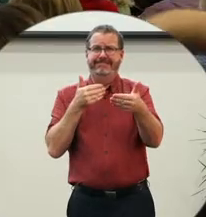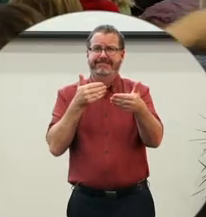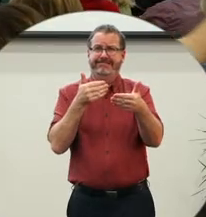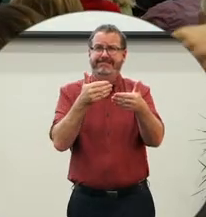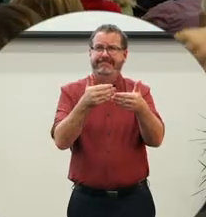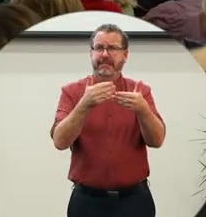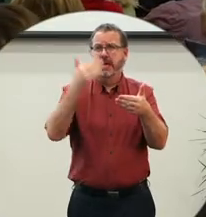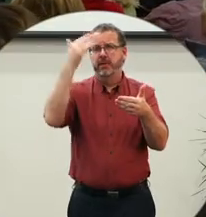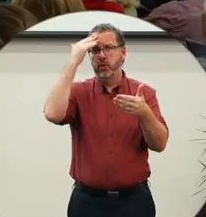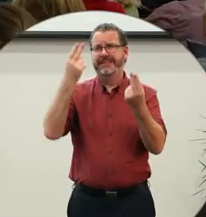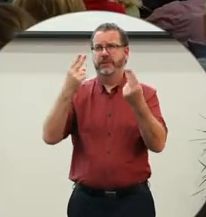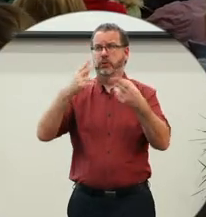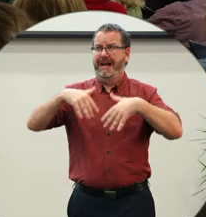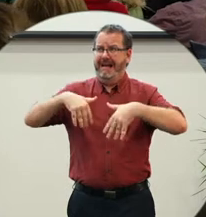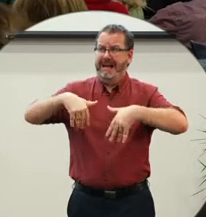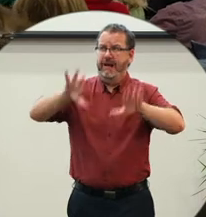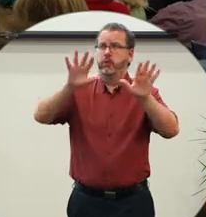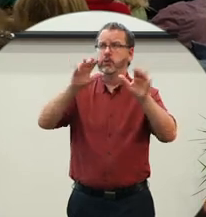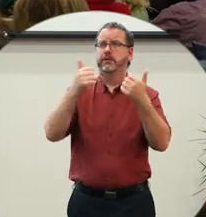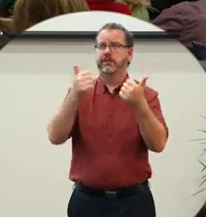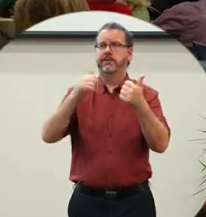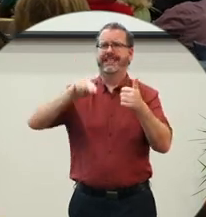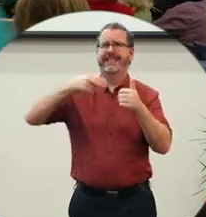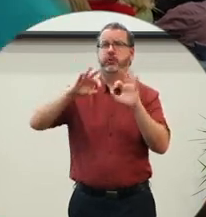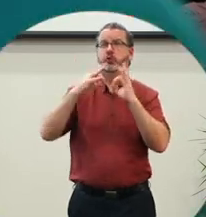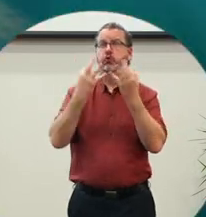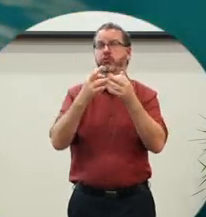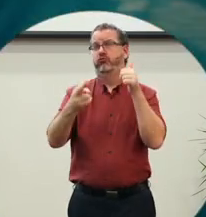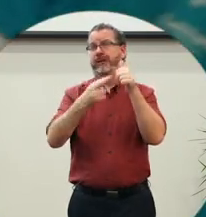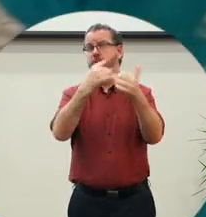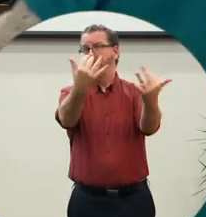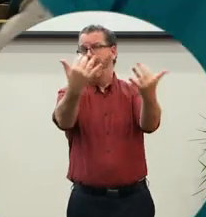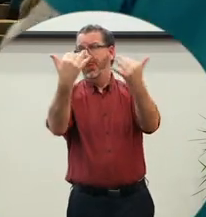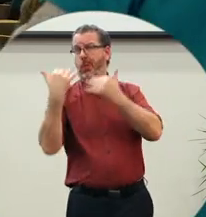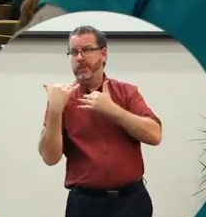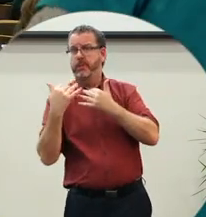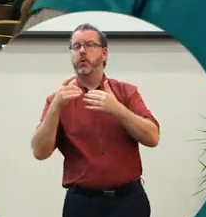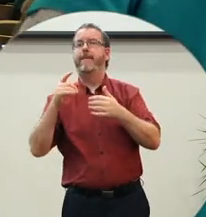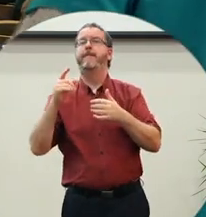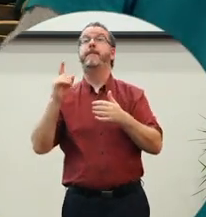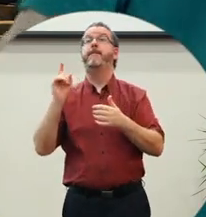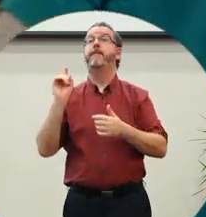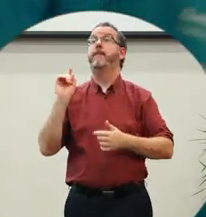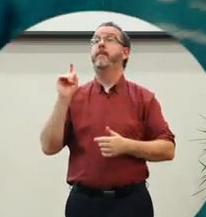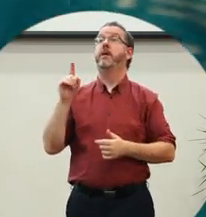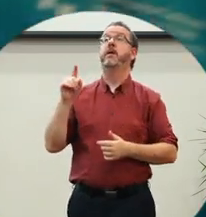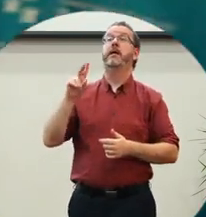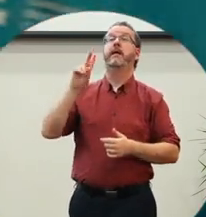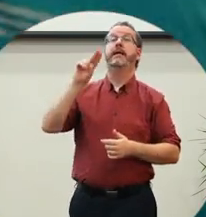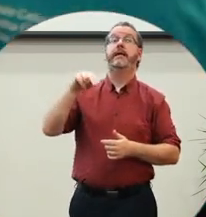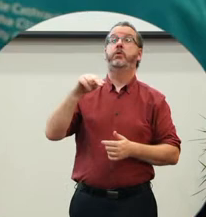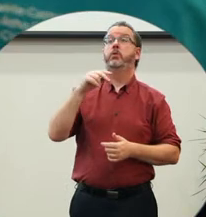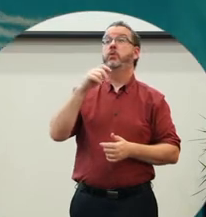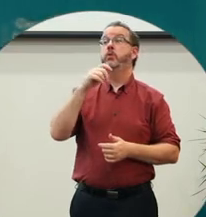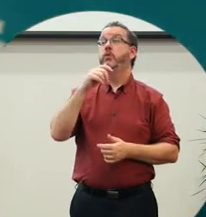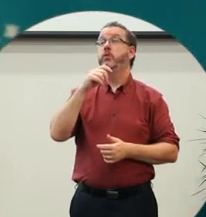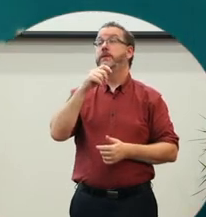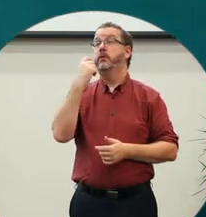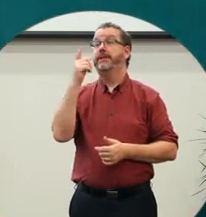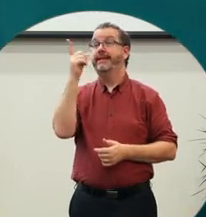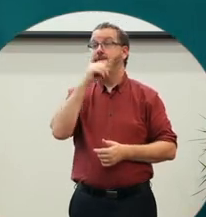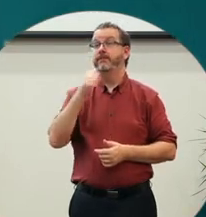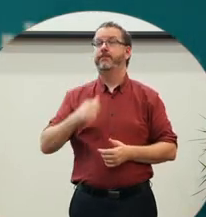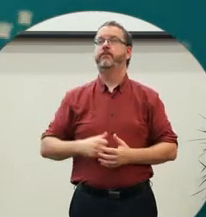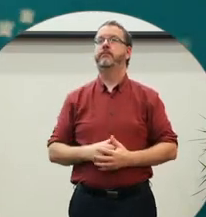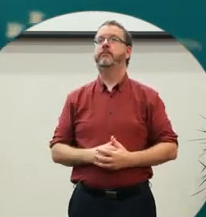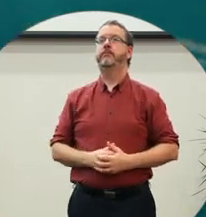want to clear the hall and get the next group in. So we can just go back up the... If you can identify yourself and ask the question, please. How's it